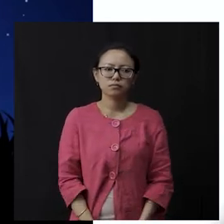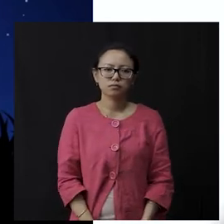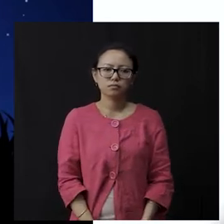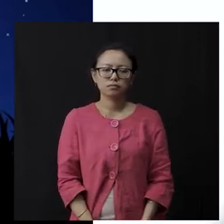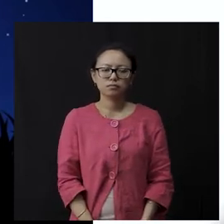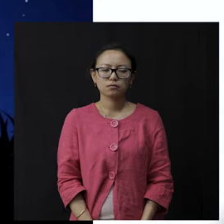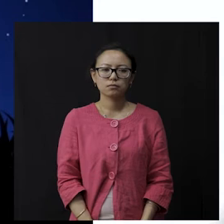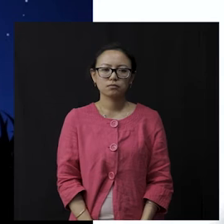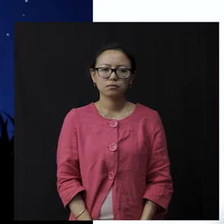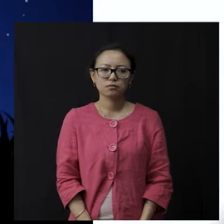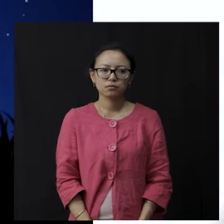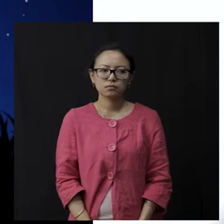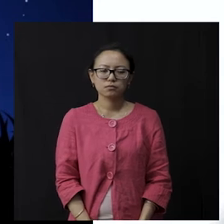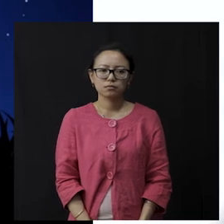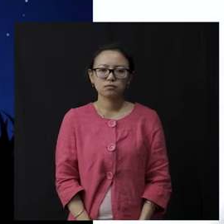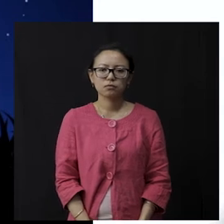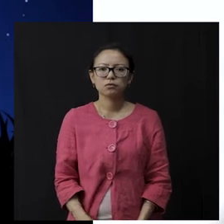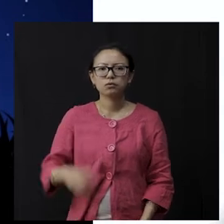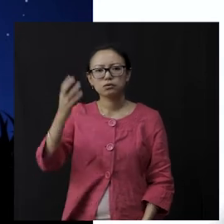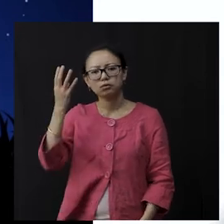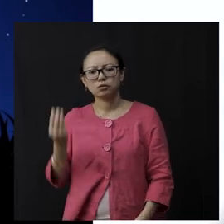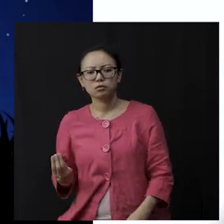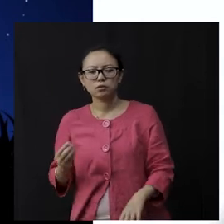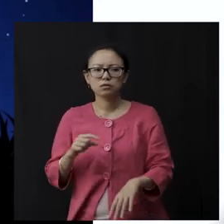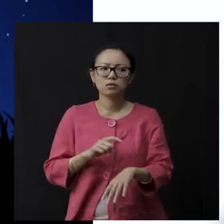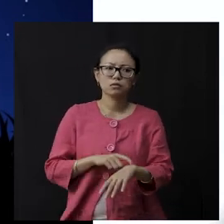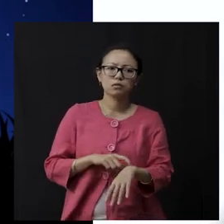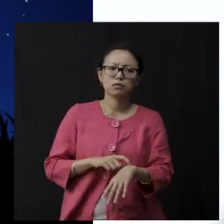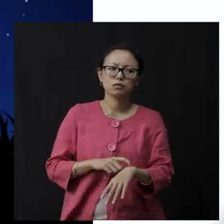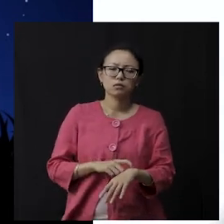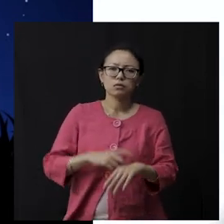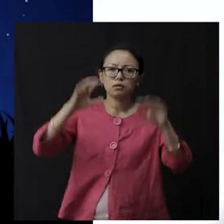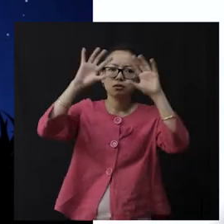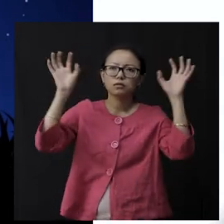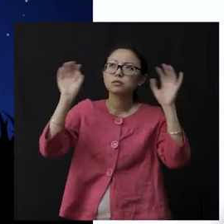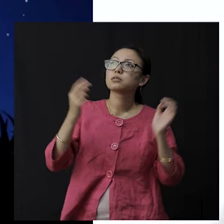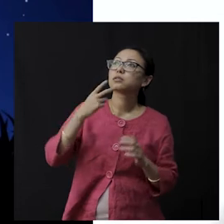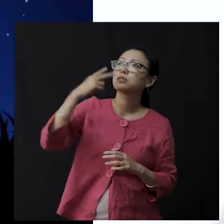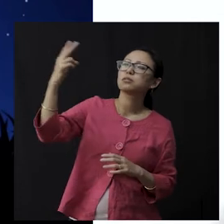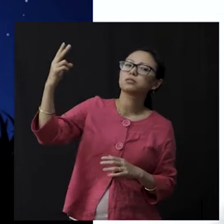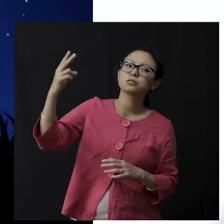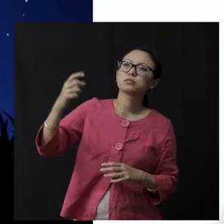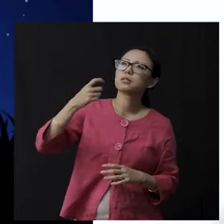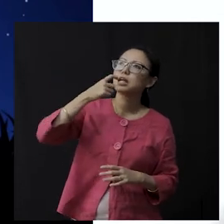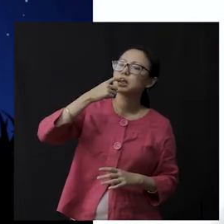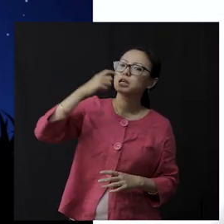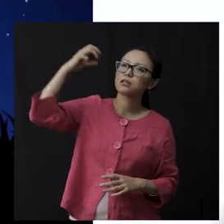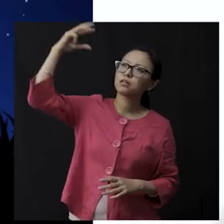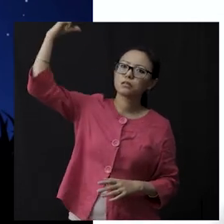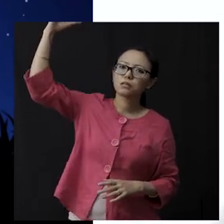S-T-A-R-S. Stars. So at night, you see these objects. Yes or no? The